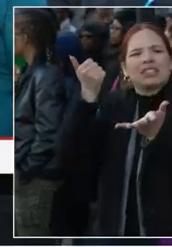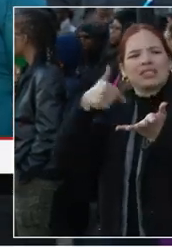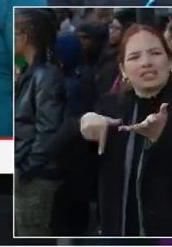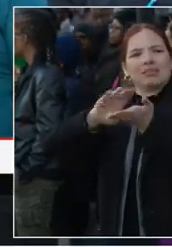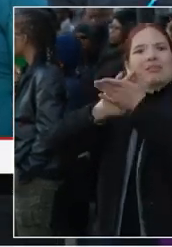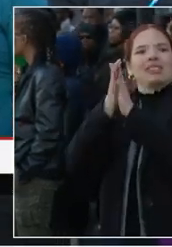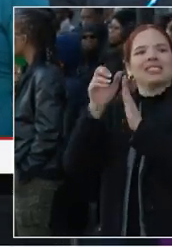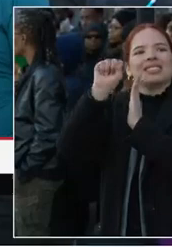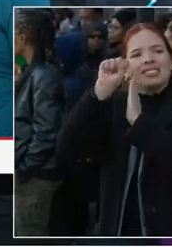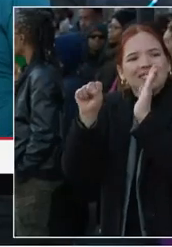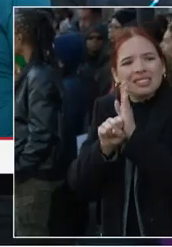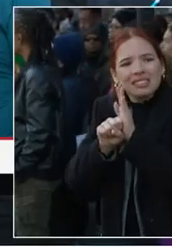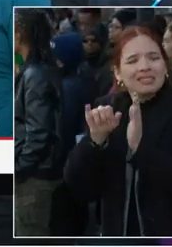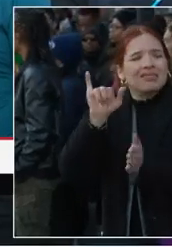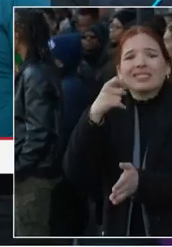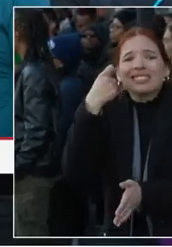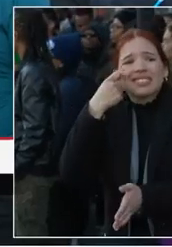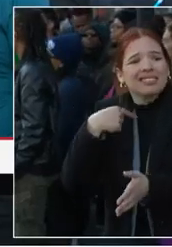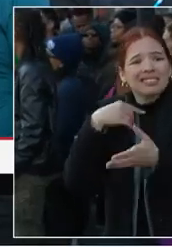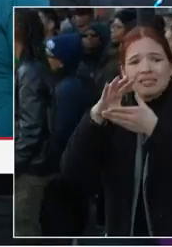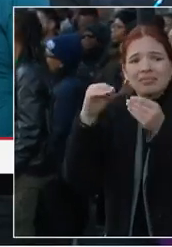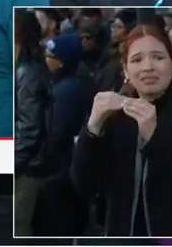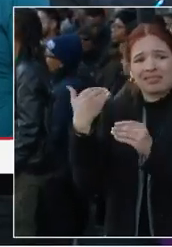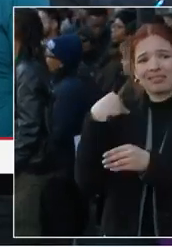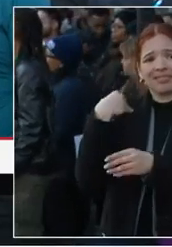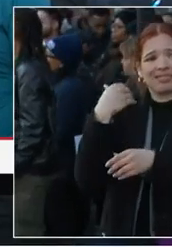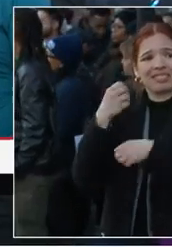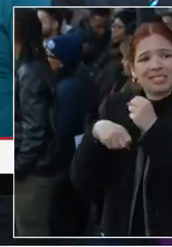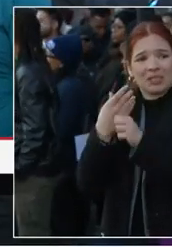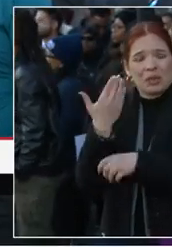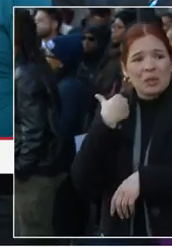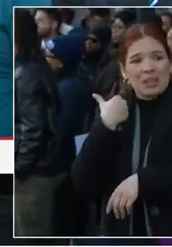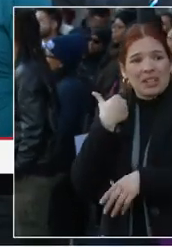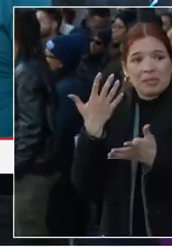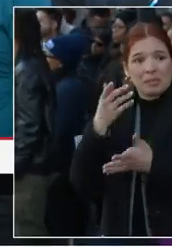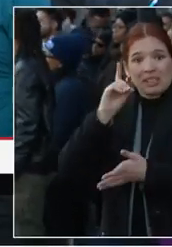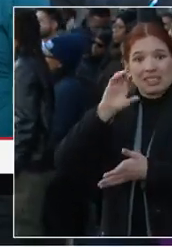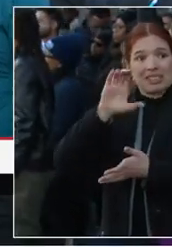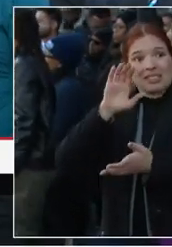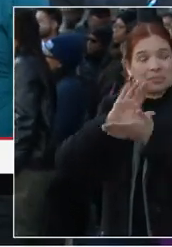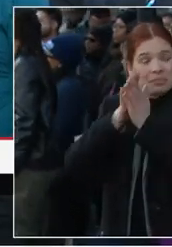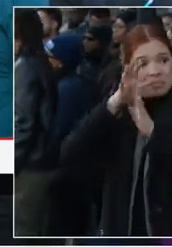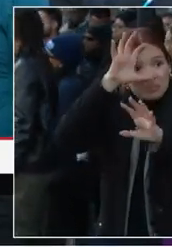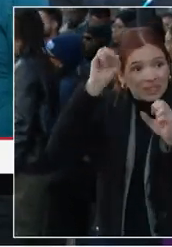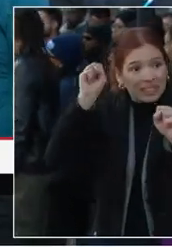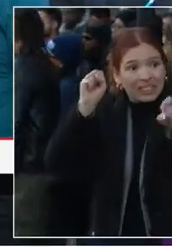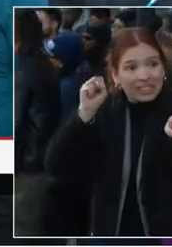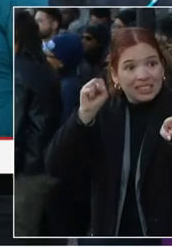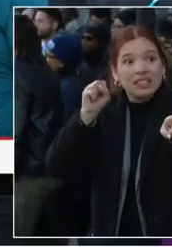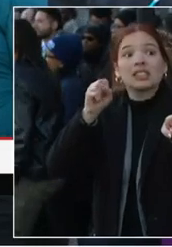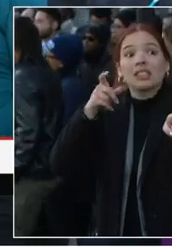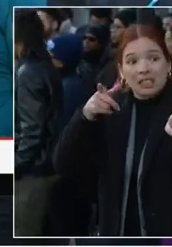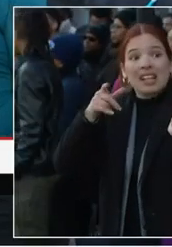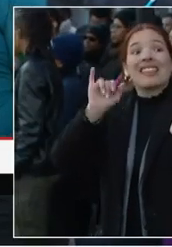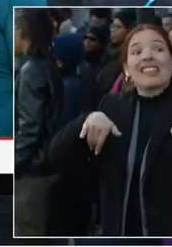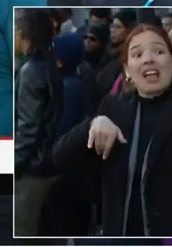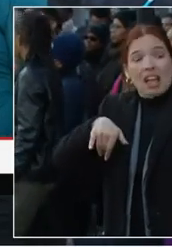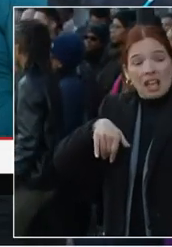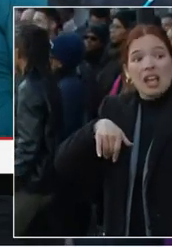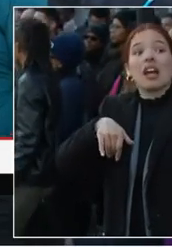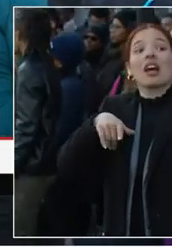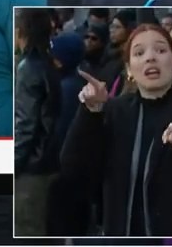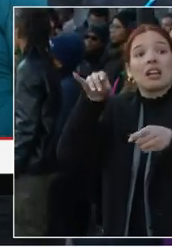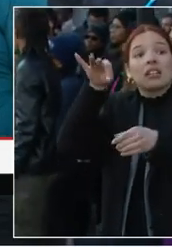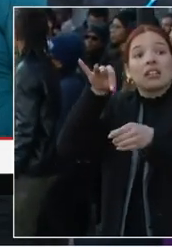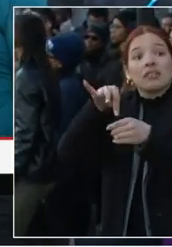years. When we thought Hillary Clinton might be president, we put a question on the ballot to have a contemporary vote and